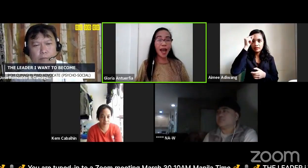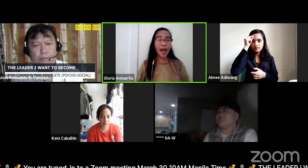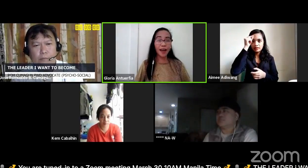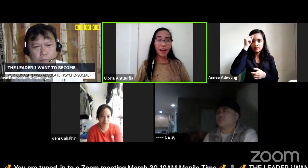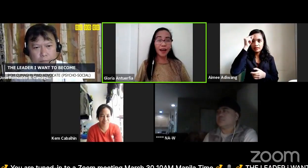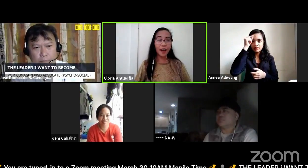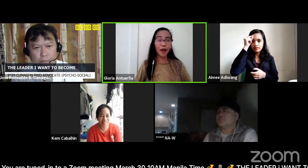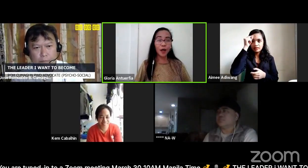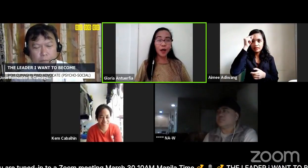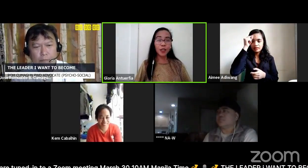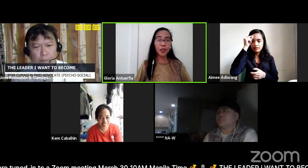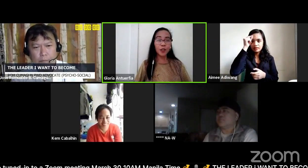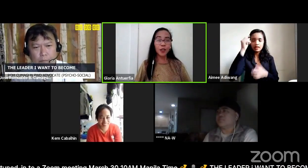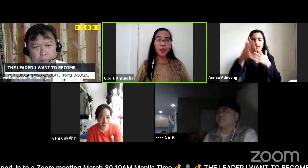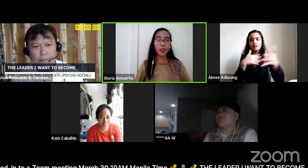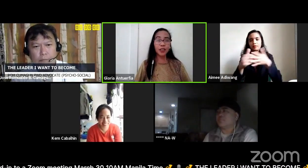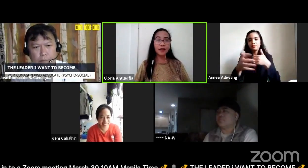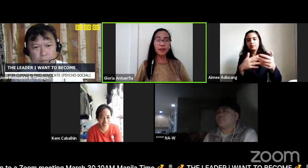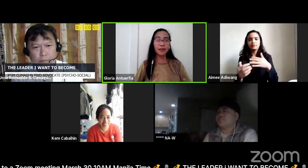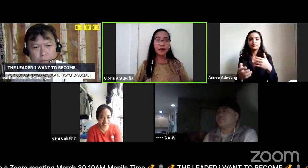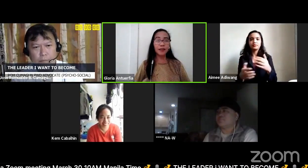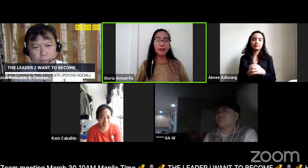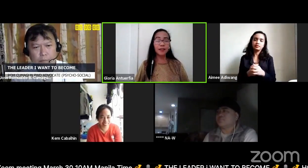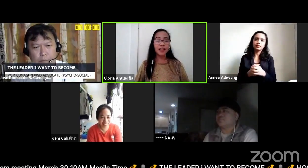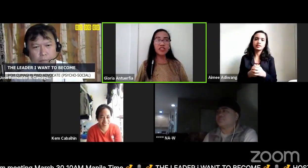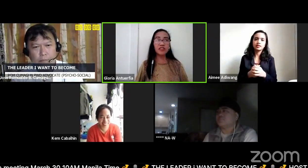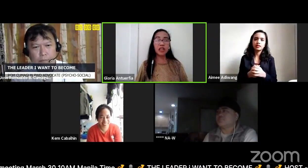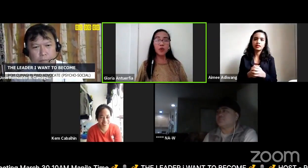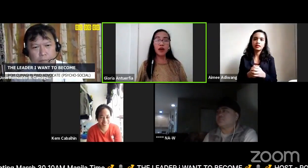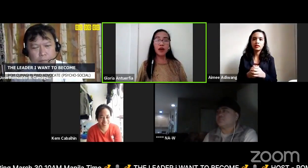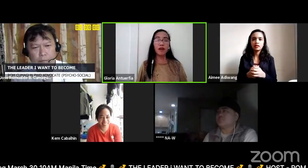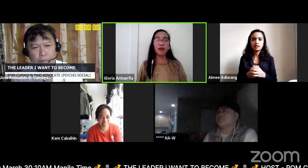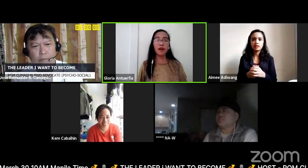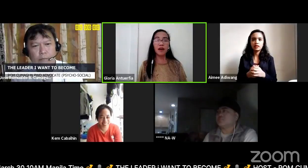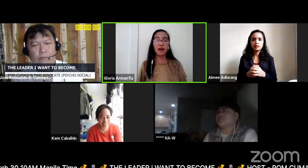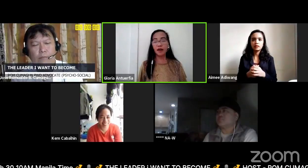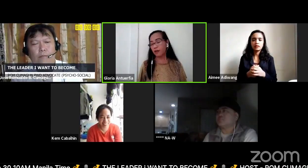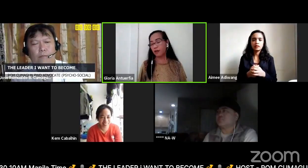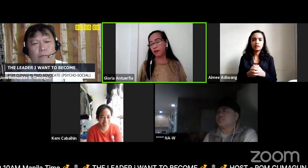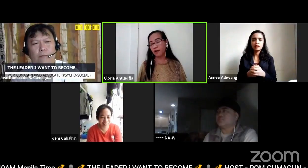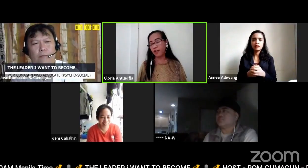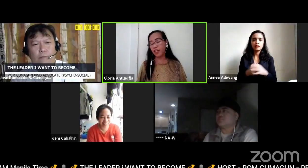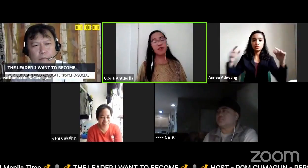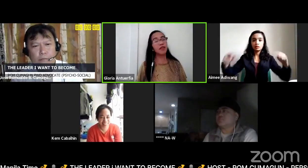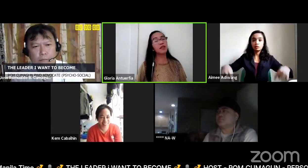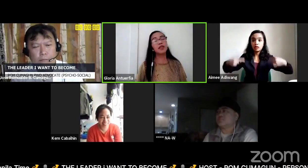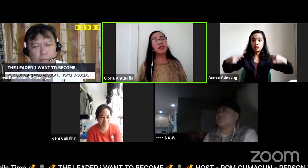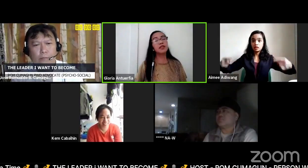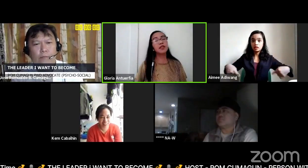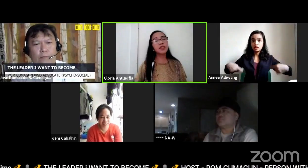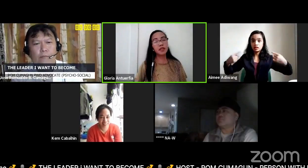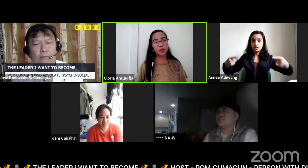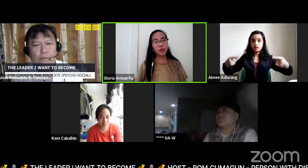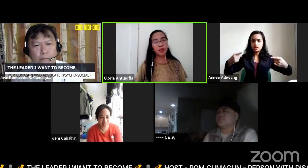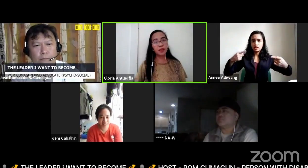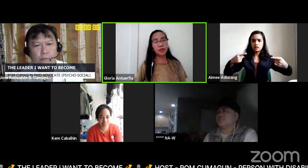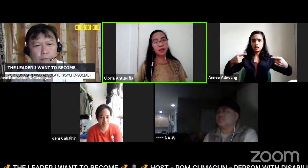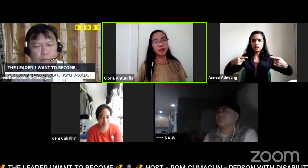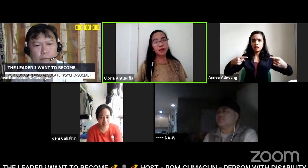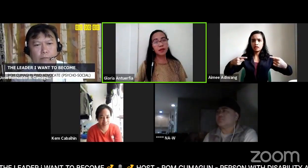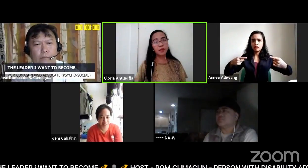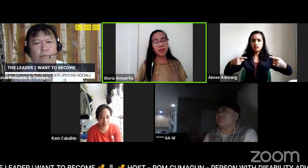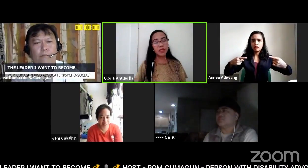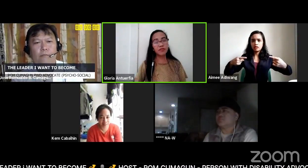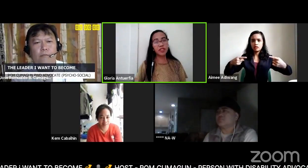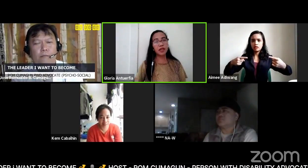Anyway, the the the wheelchairs that we are given that was given to